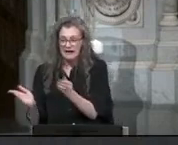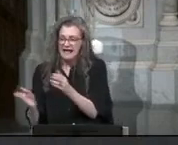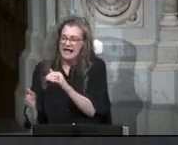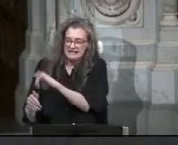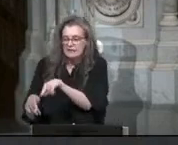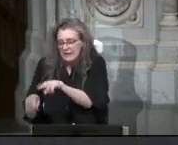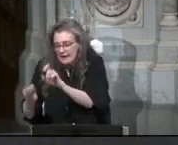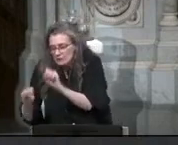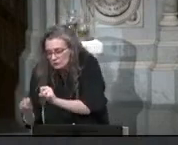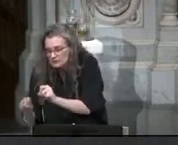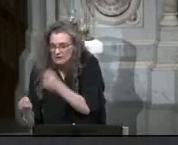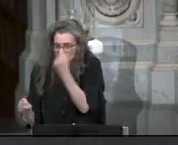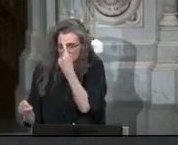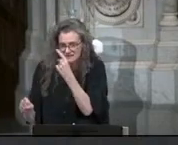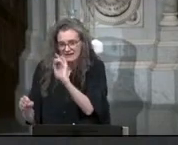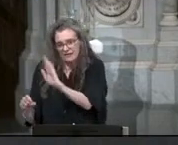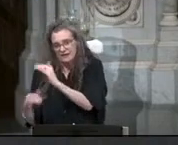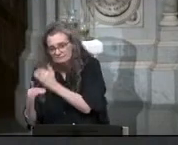to understand it.